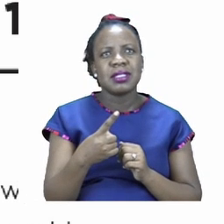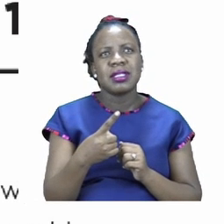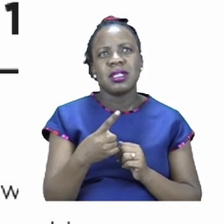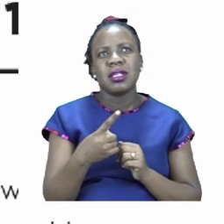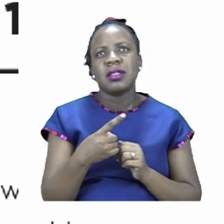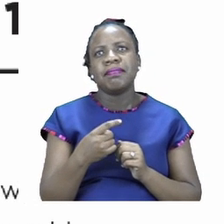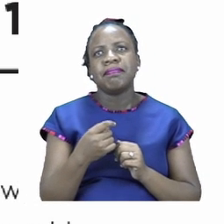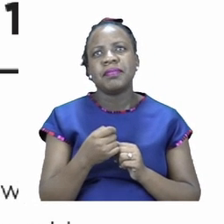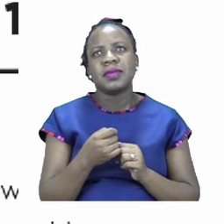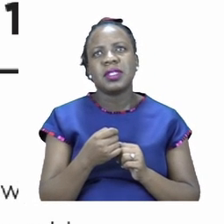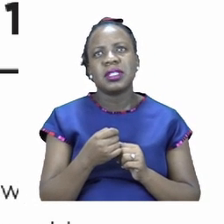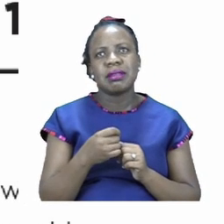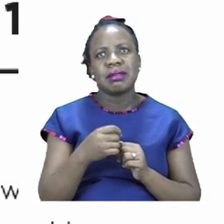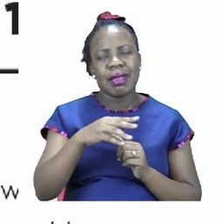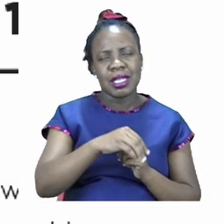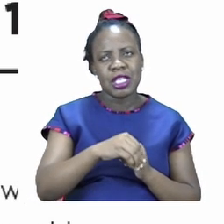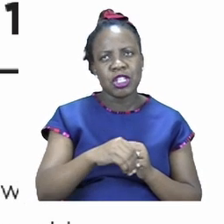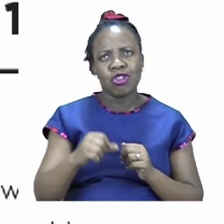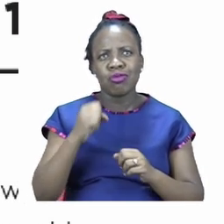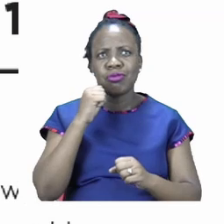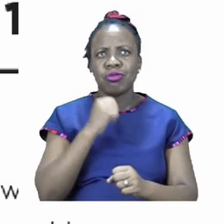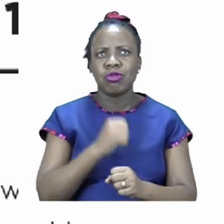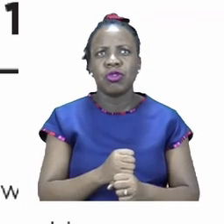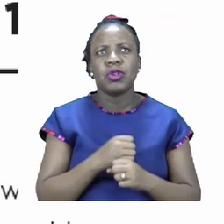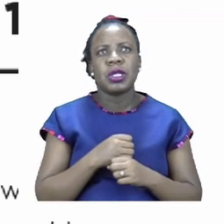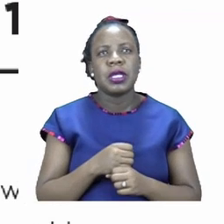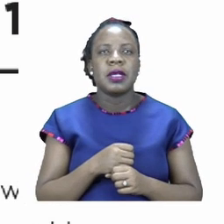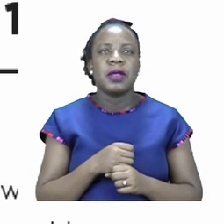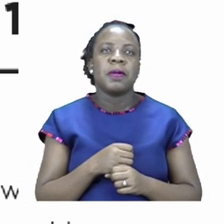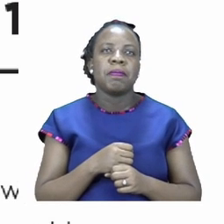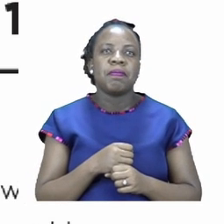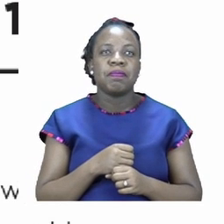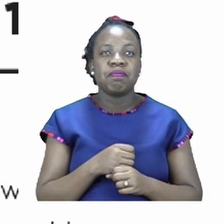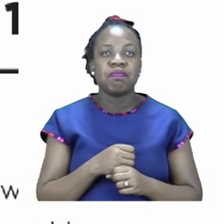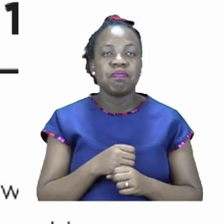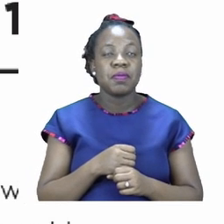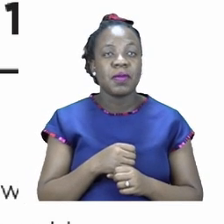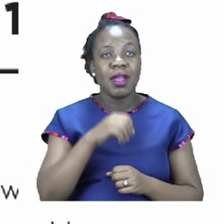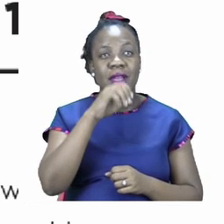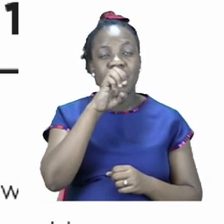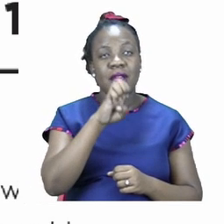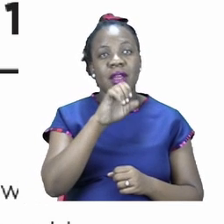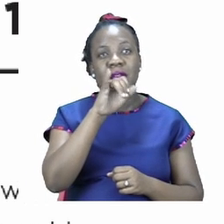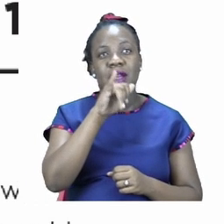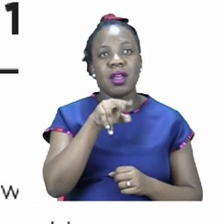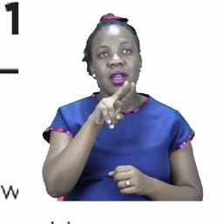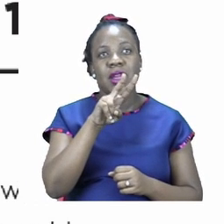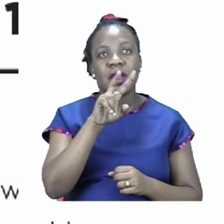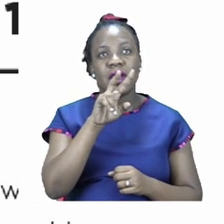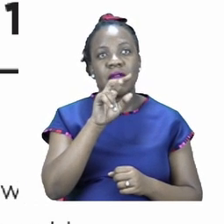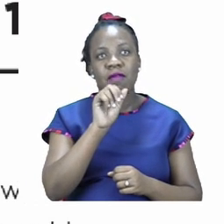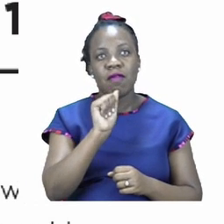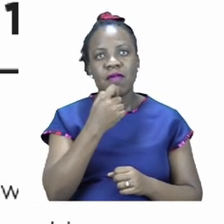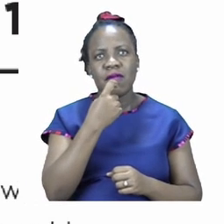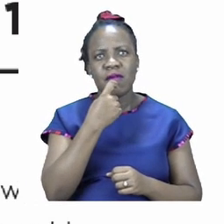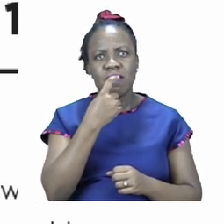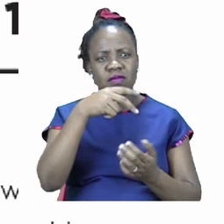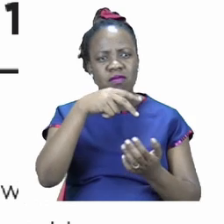and winter at the same time. It cannot rain while it is